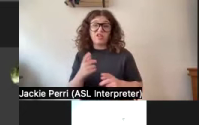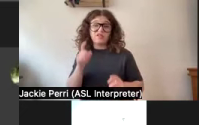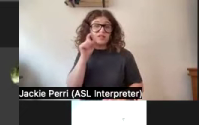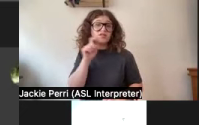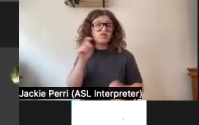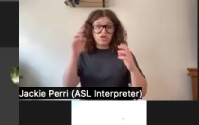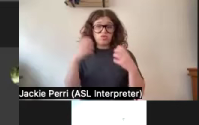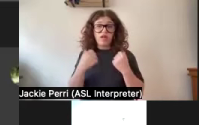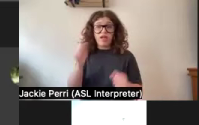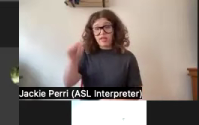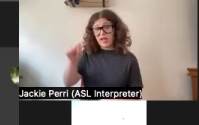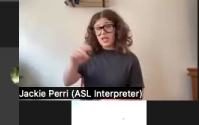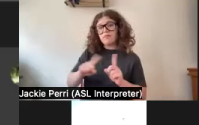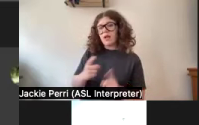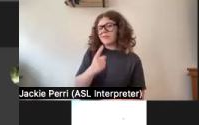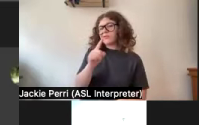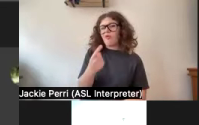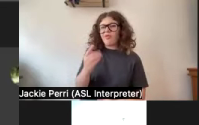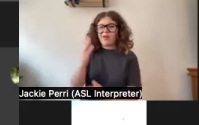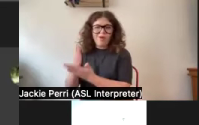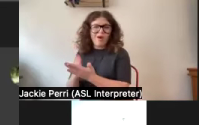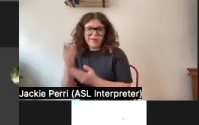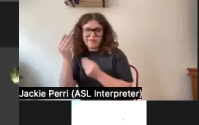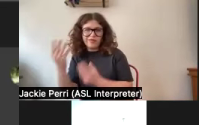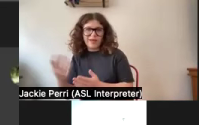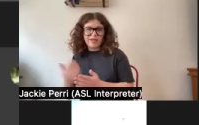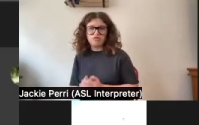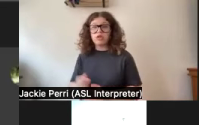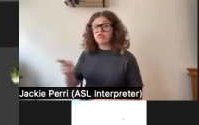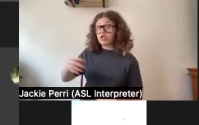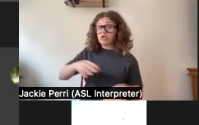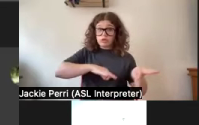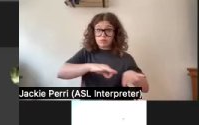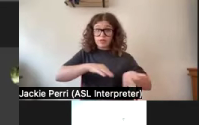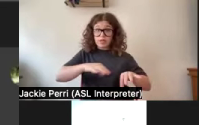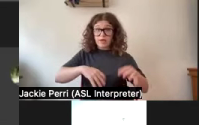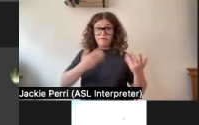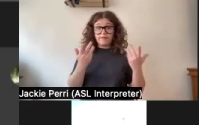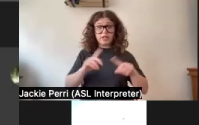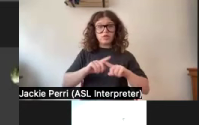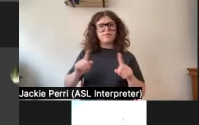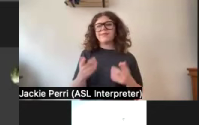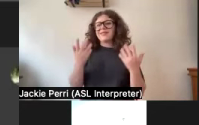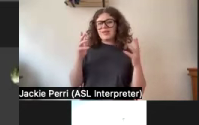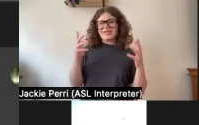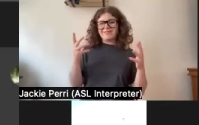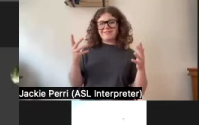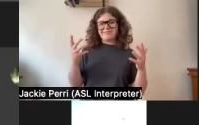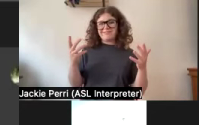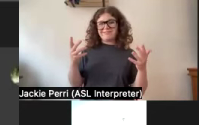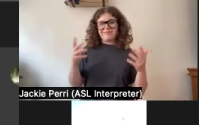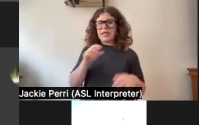of the information. So she explained it to me, but that was it, and it was